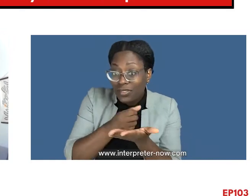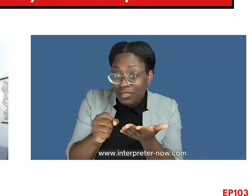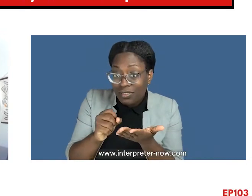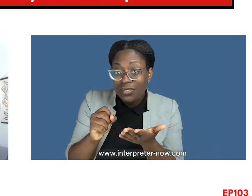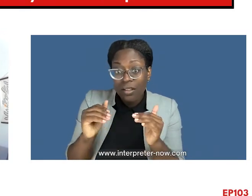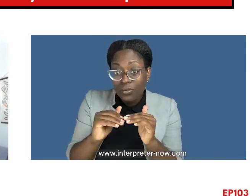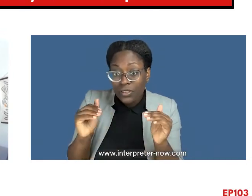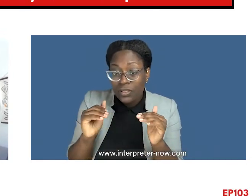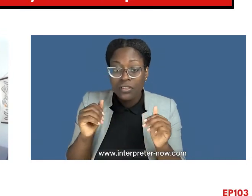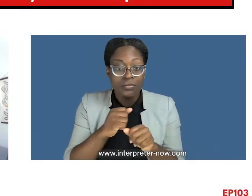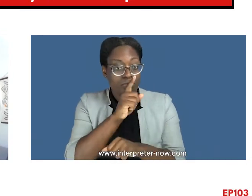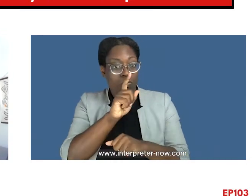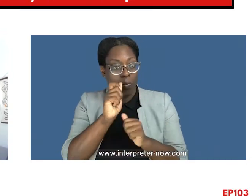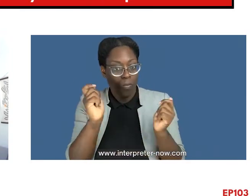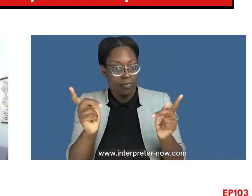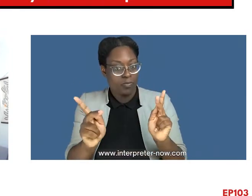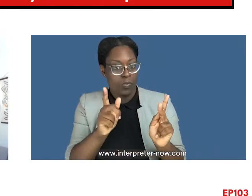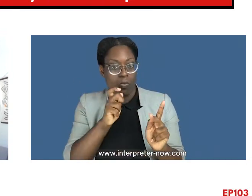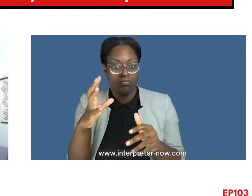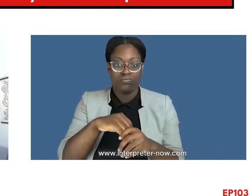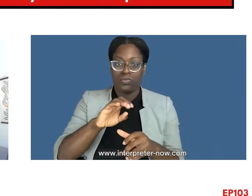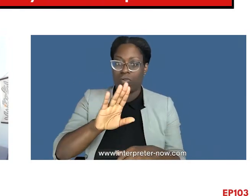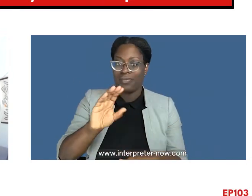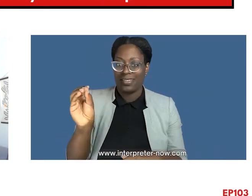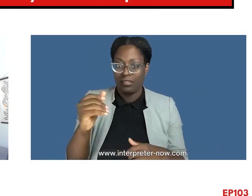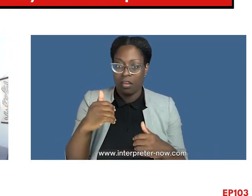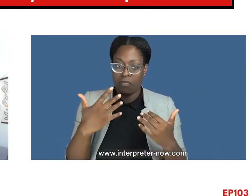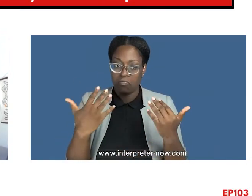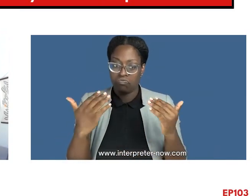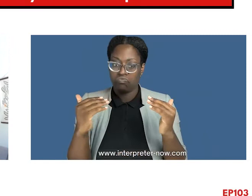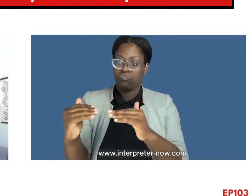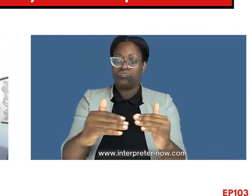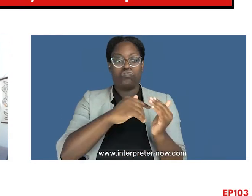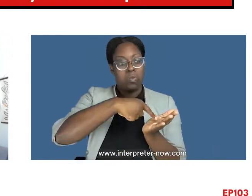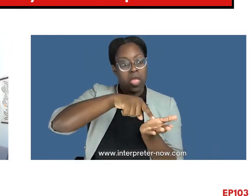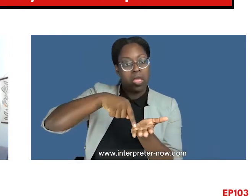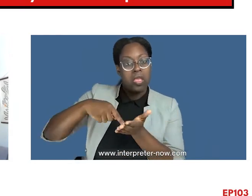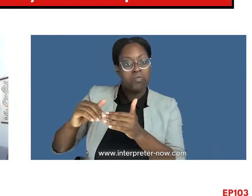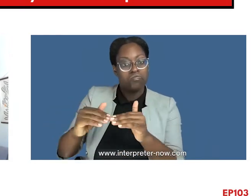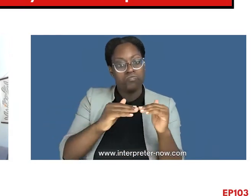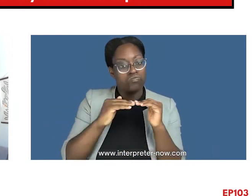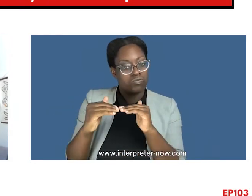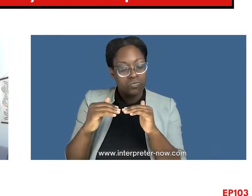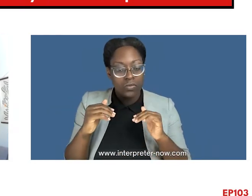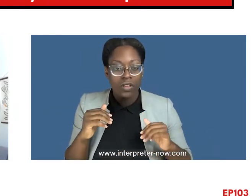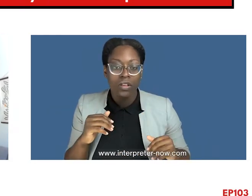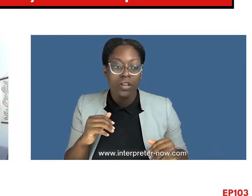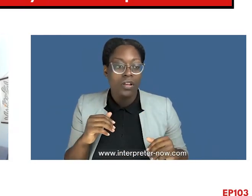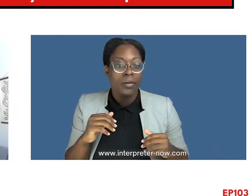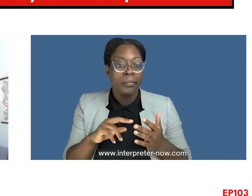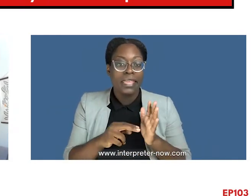equity, look at your compensation equity, making sure that everybody is